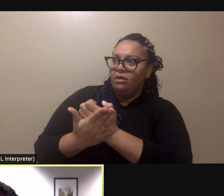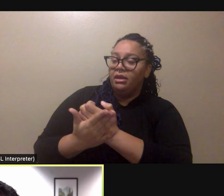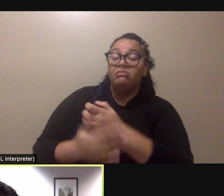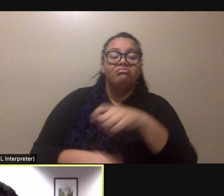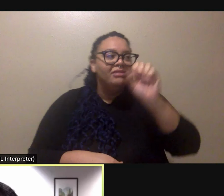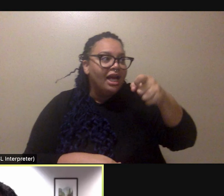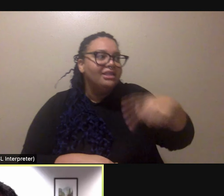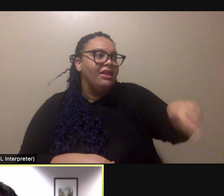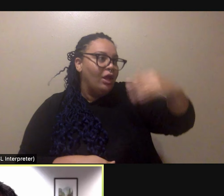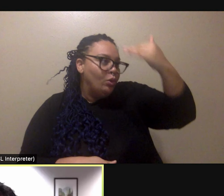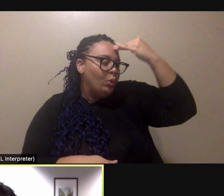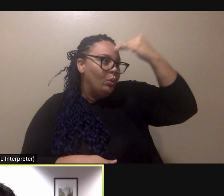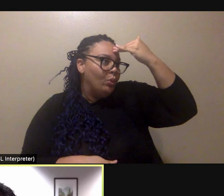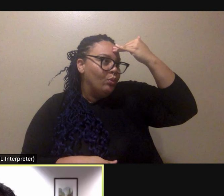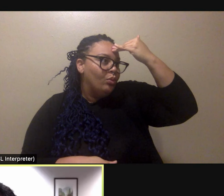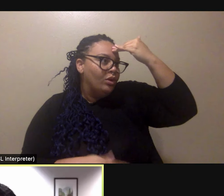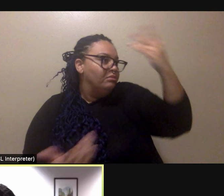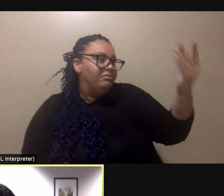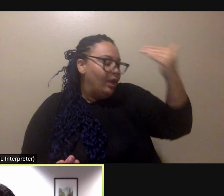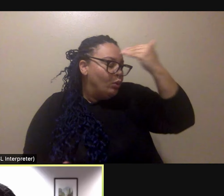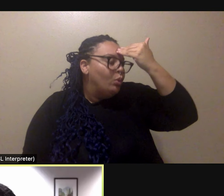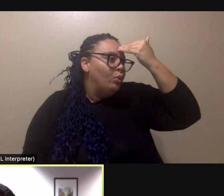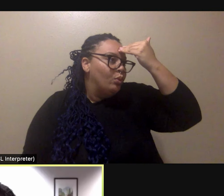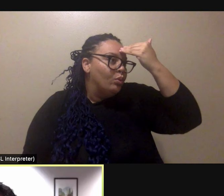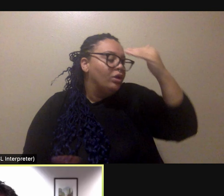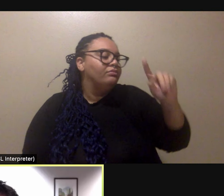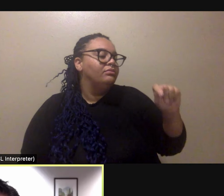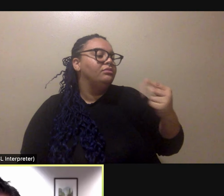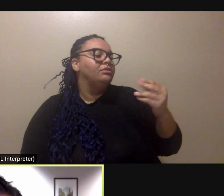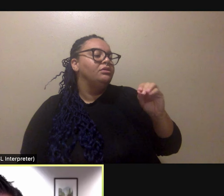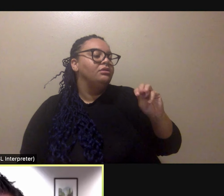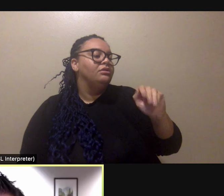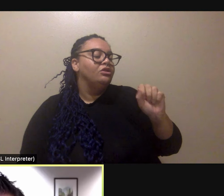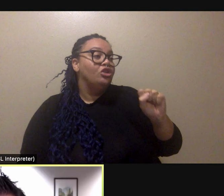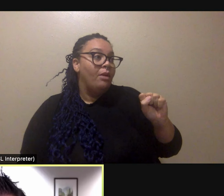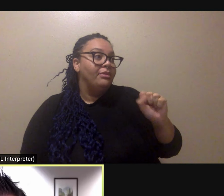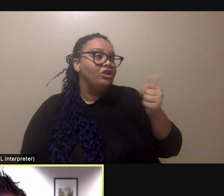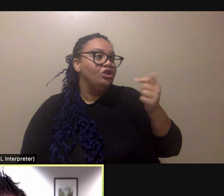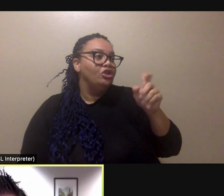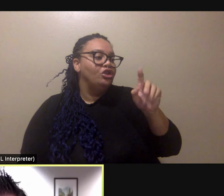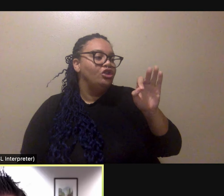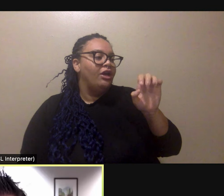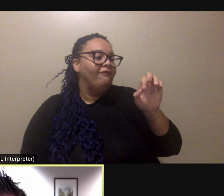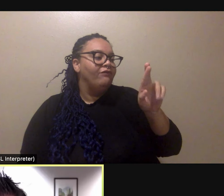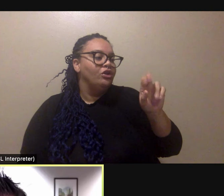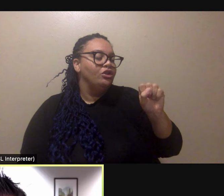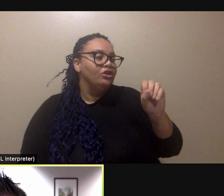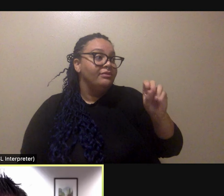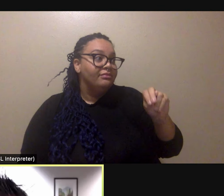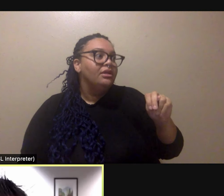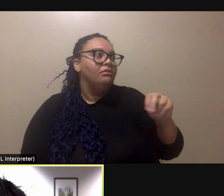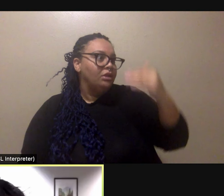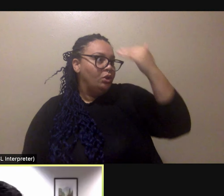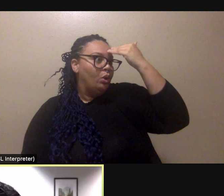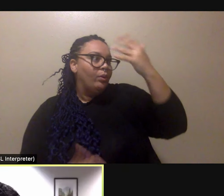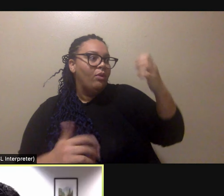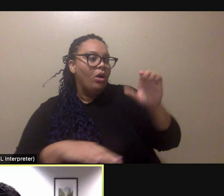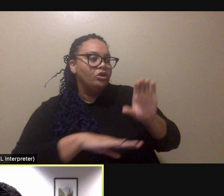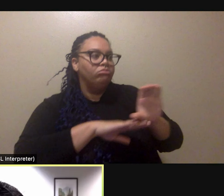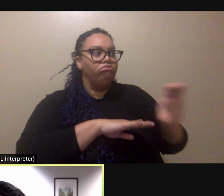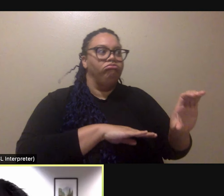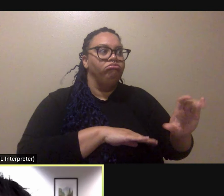Thomas Jefferson was probably one of the most open in writing about it, and he wanted to try to blame someone else. He put that part in the